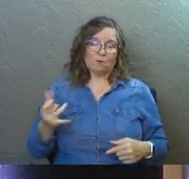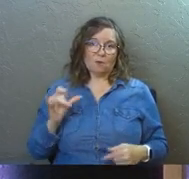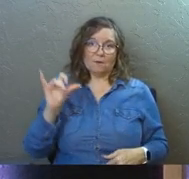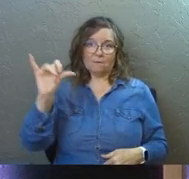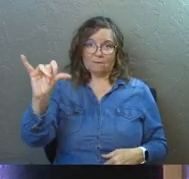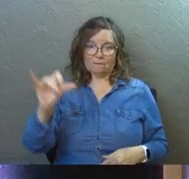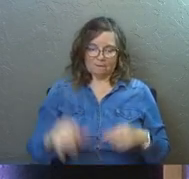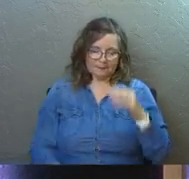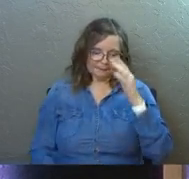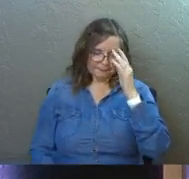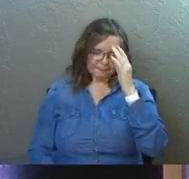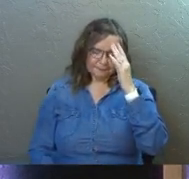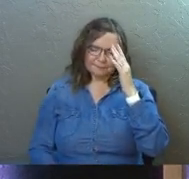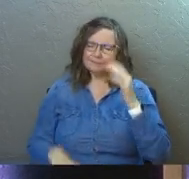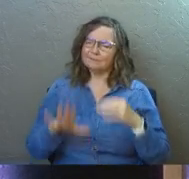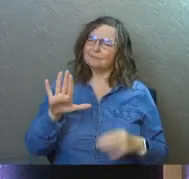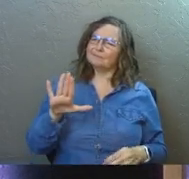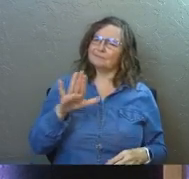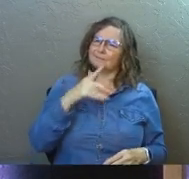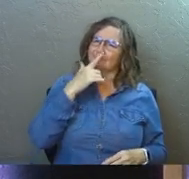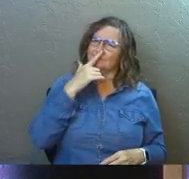Now it's an interesting,